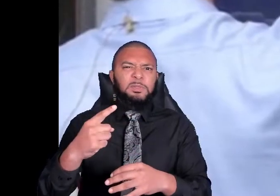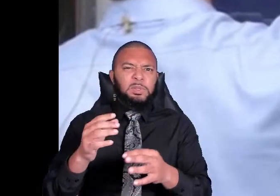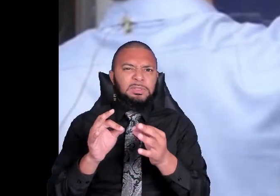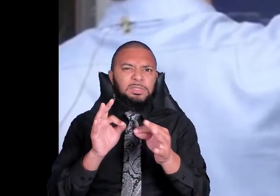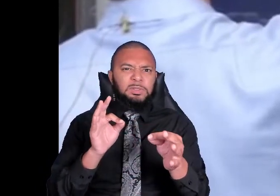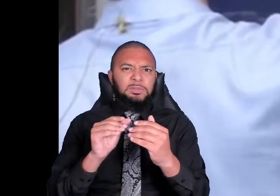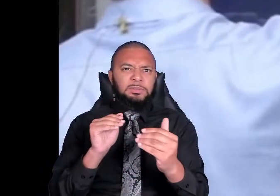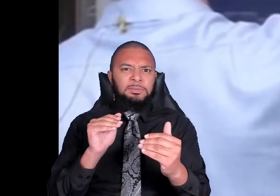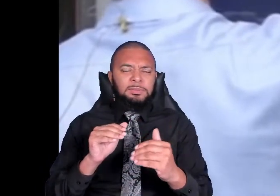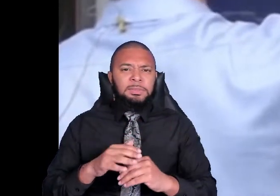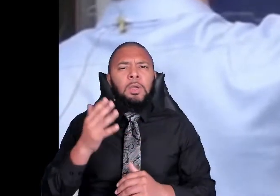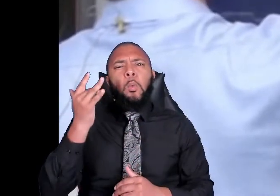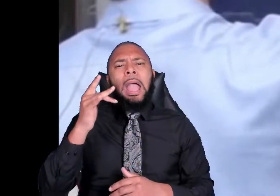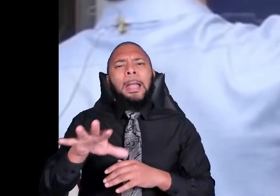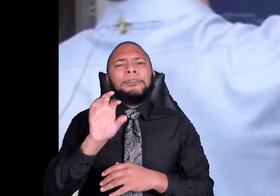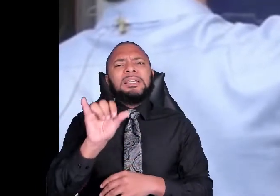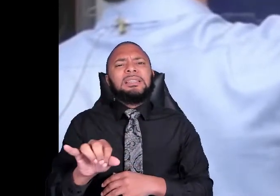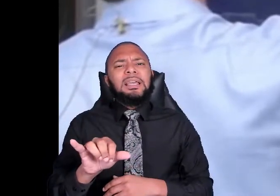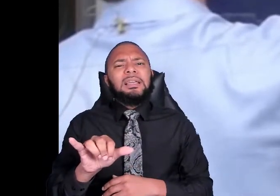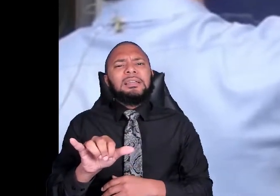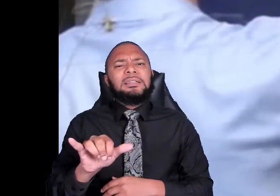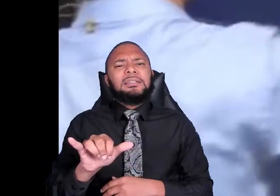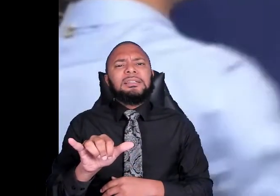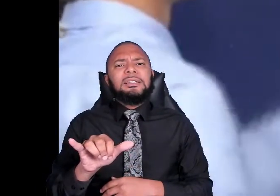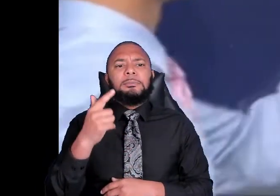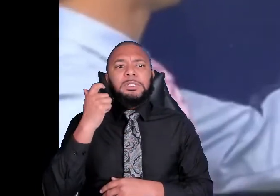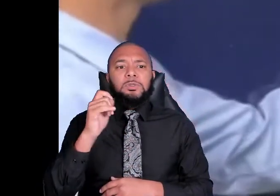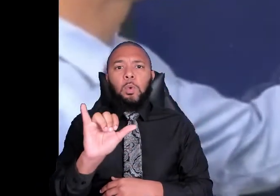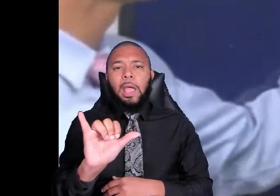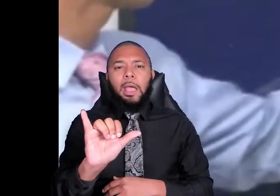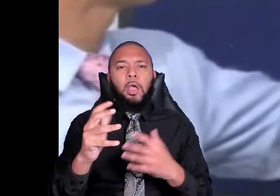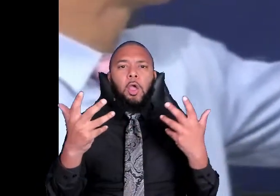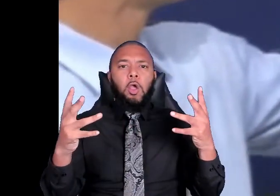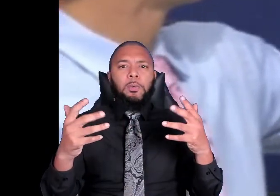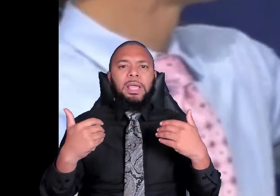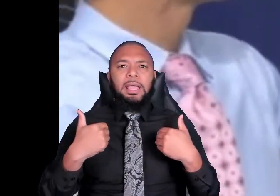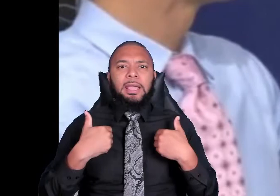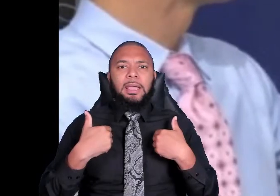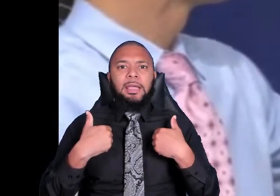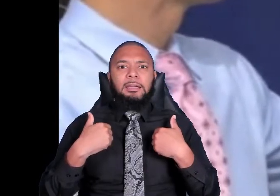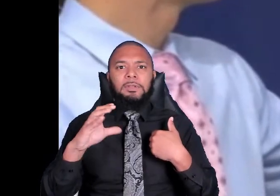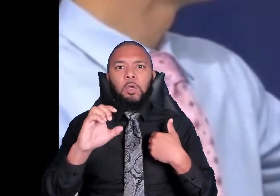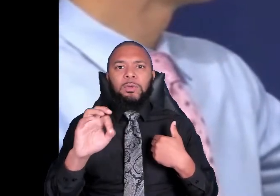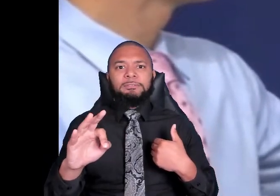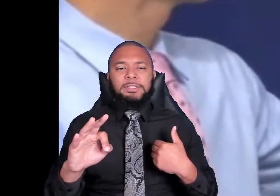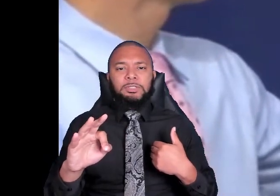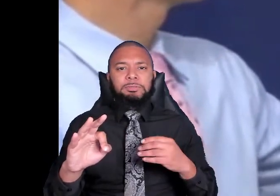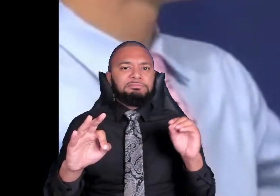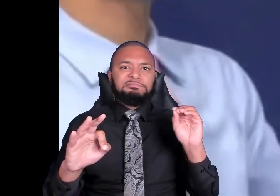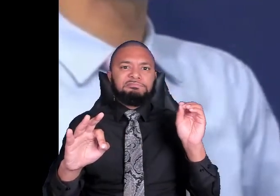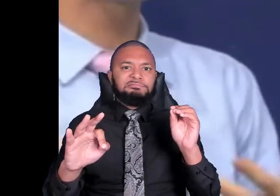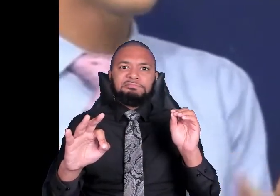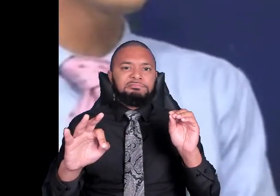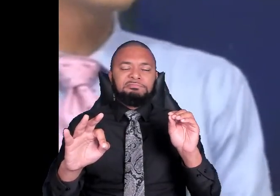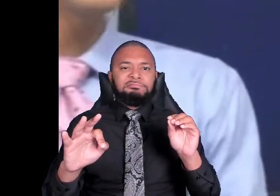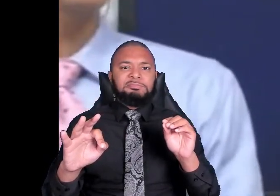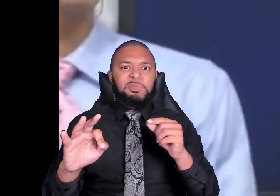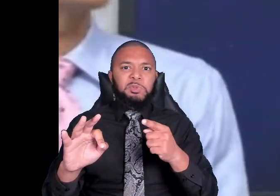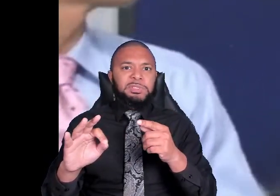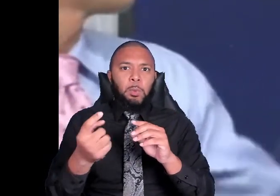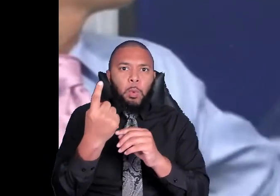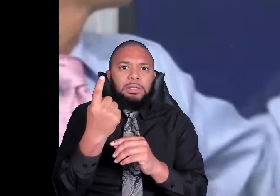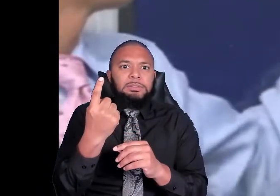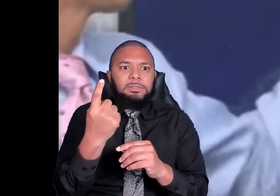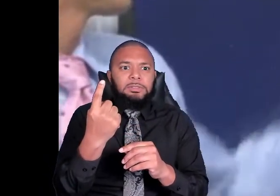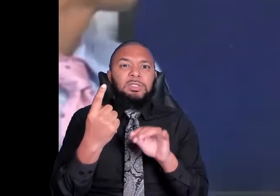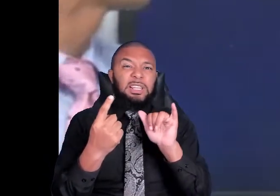And the reason I chose this first equation is because y doesn't have a coefficient. So this one will make it slightly easier